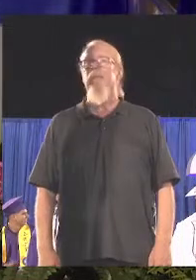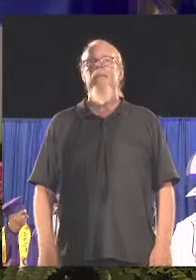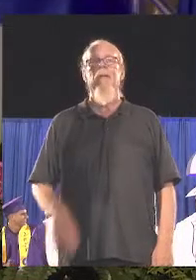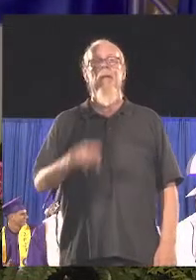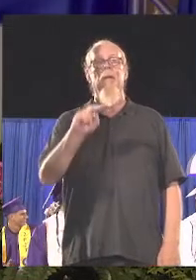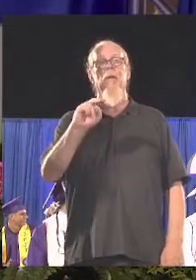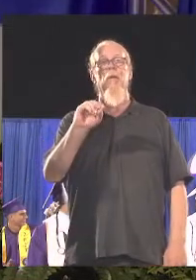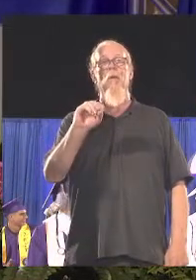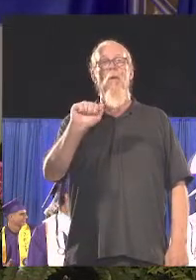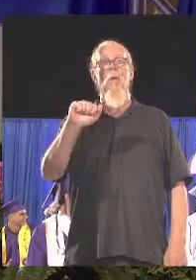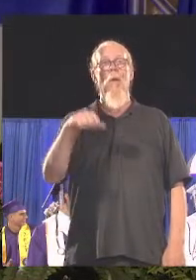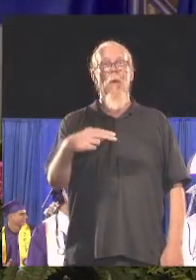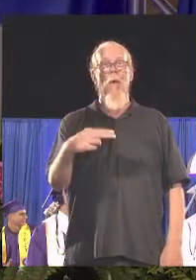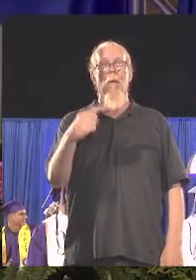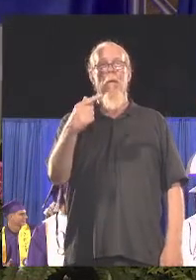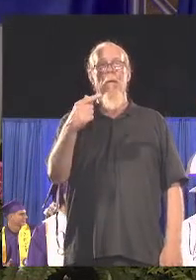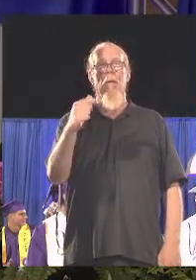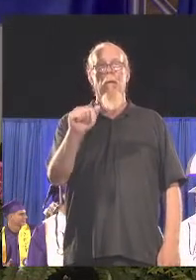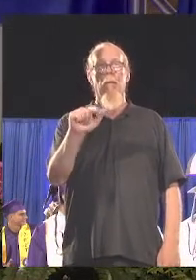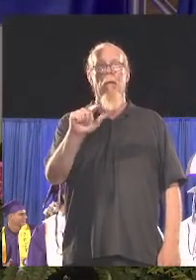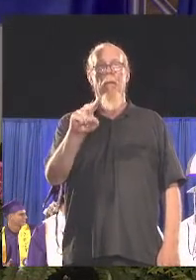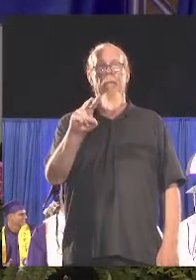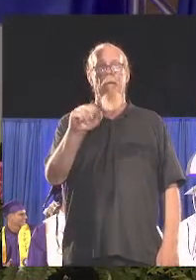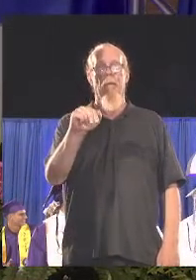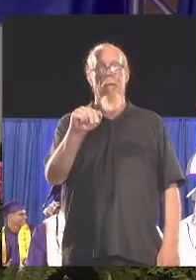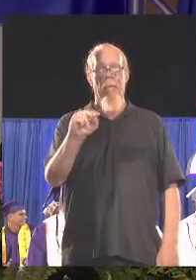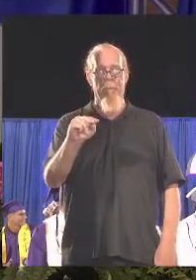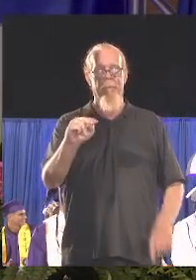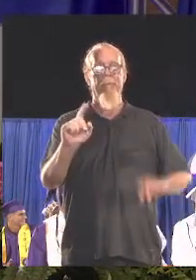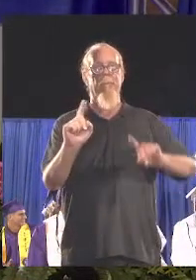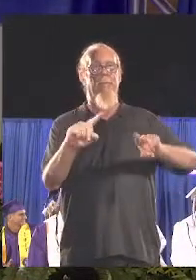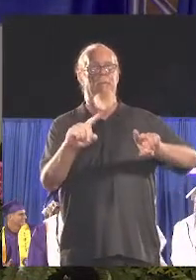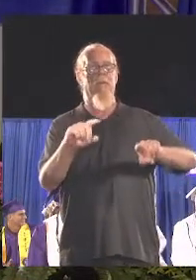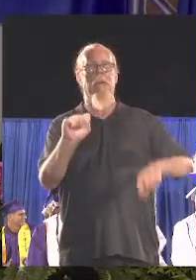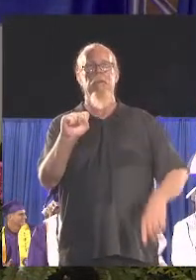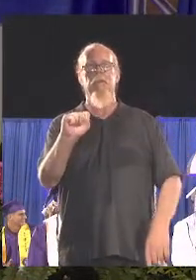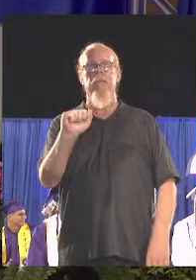Noah G. Galvan, San Antonio College.